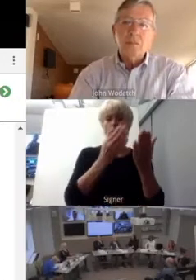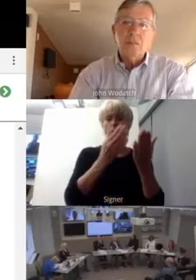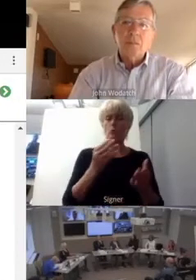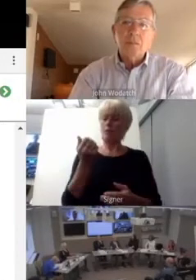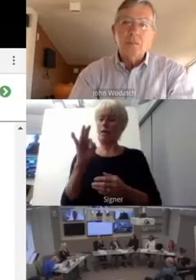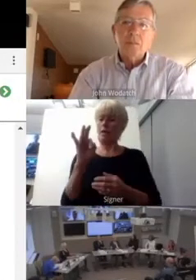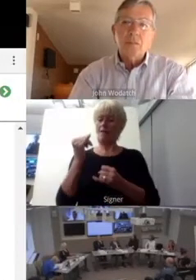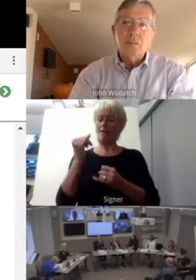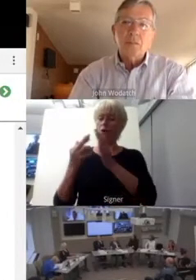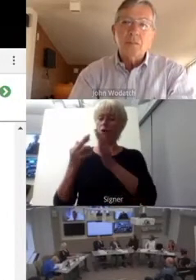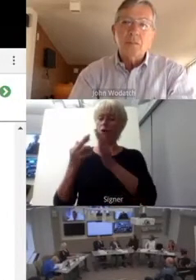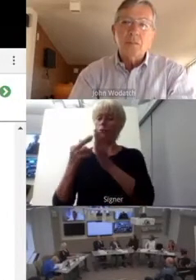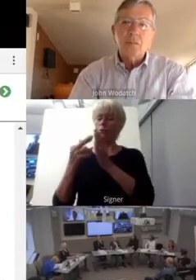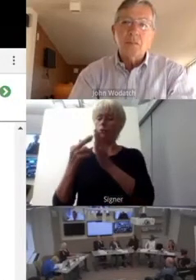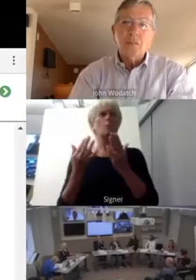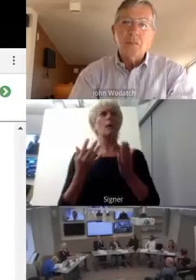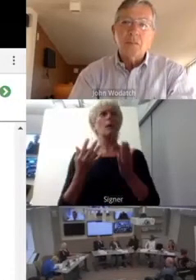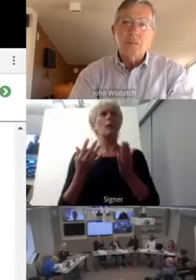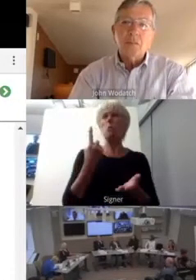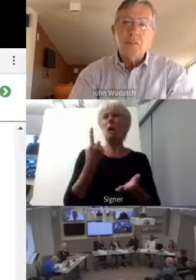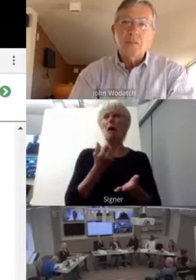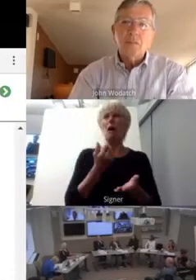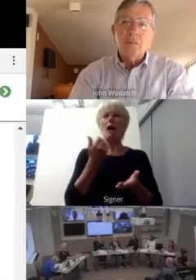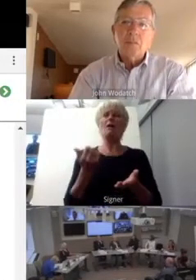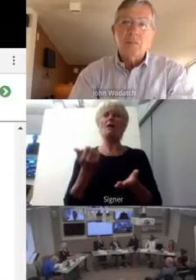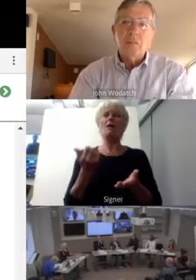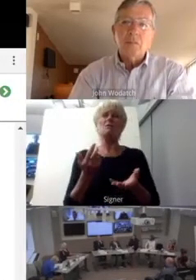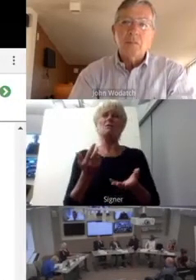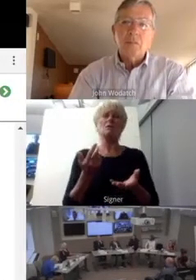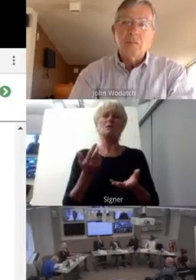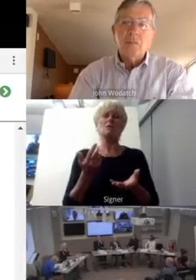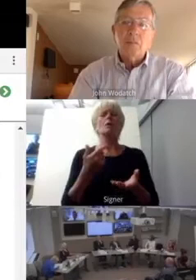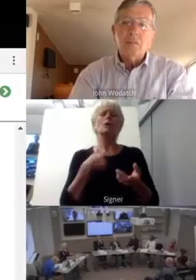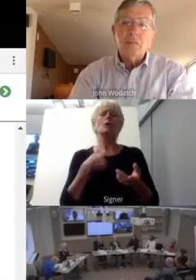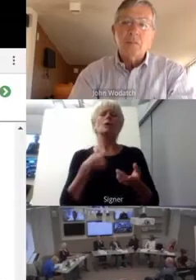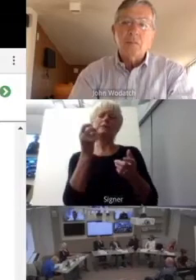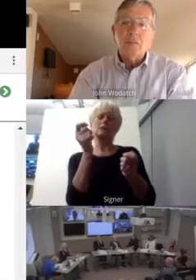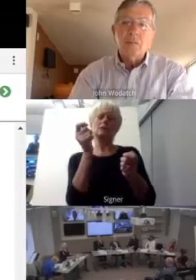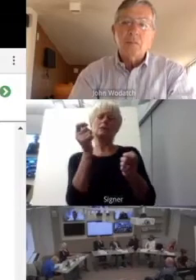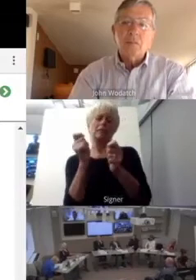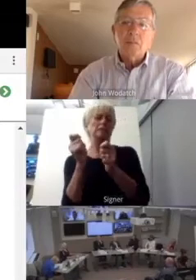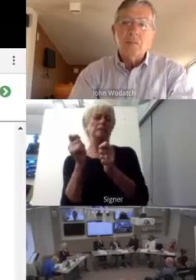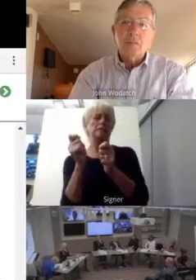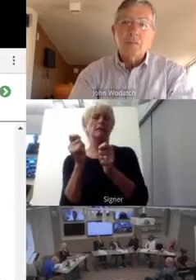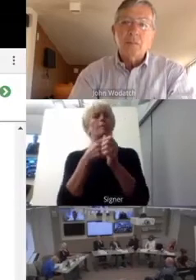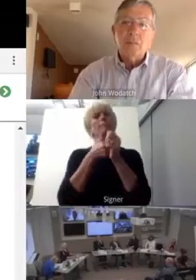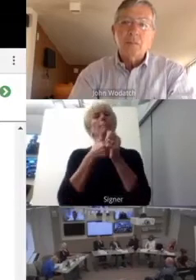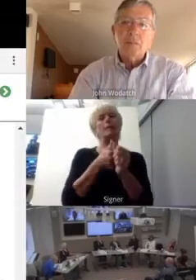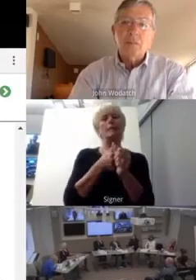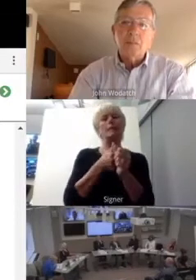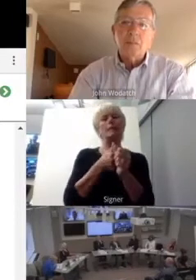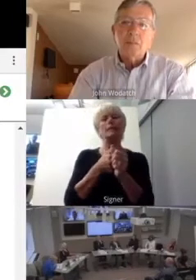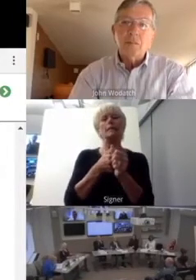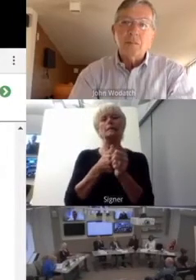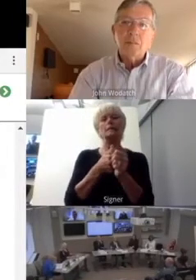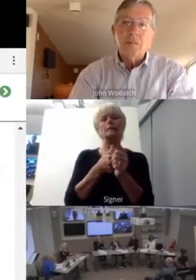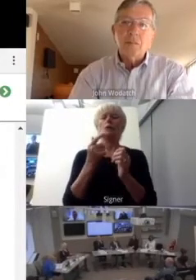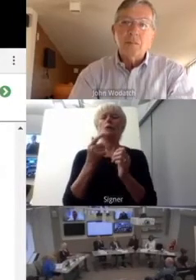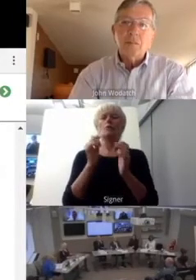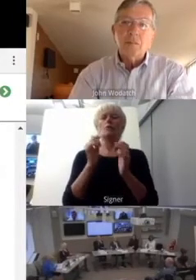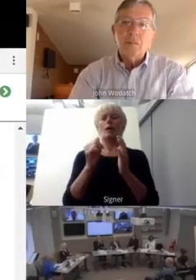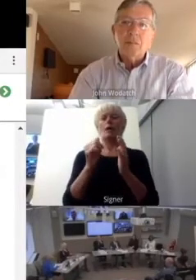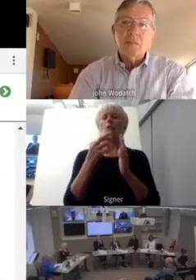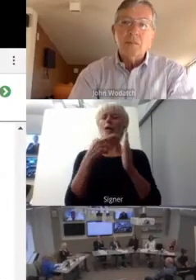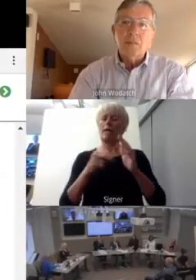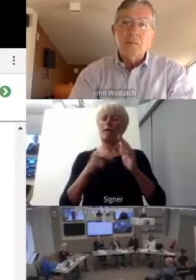where we've made changes based on the regulatory assessment. It's a process you have to go through